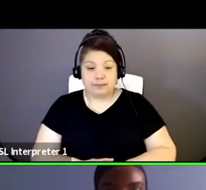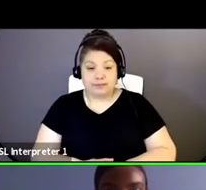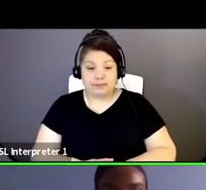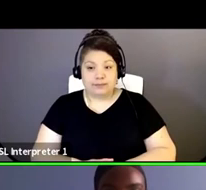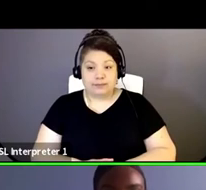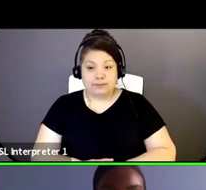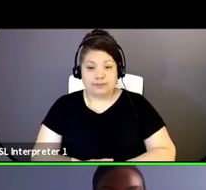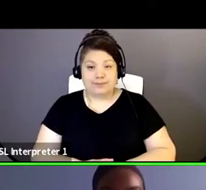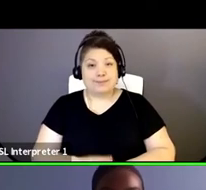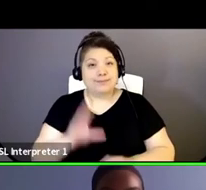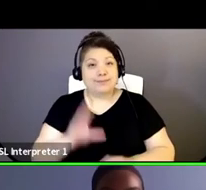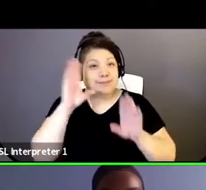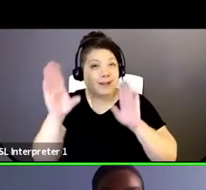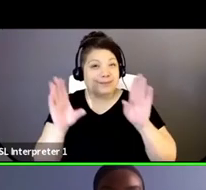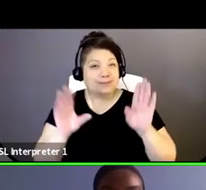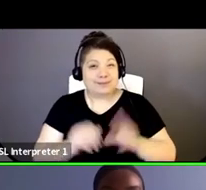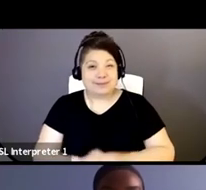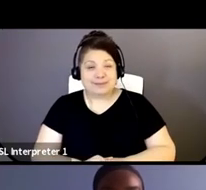Hi.